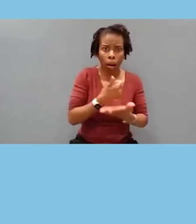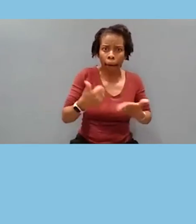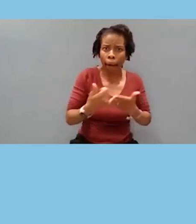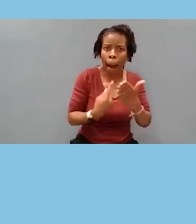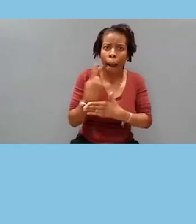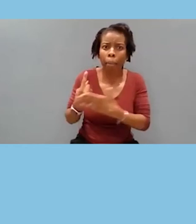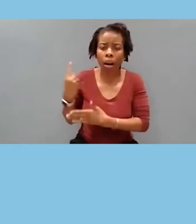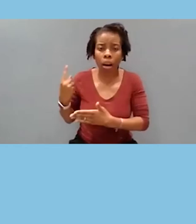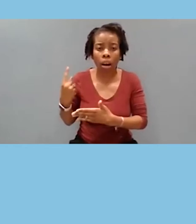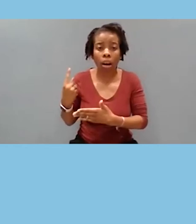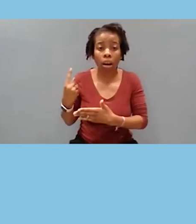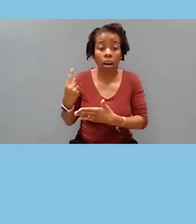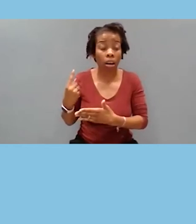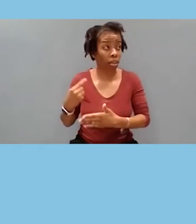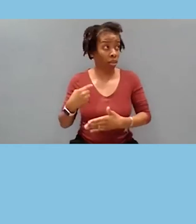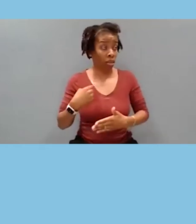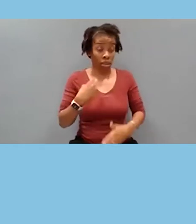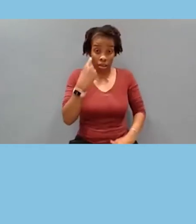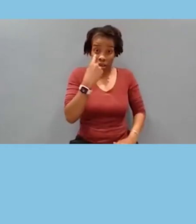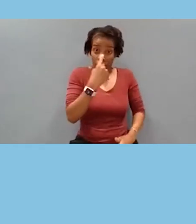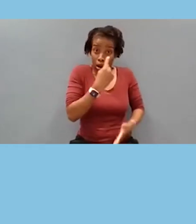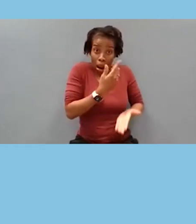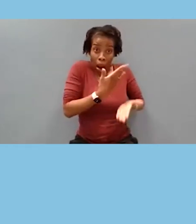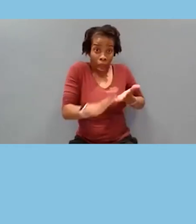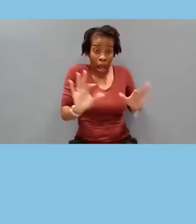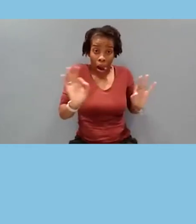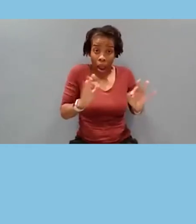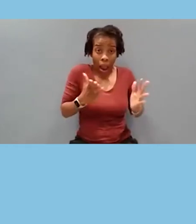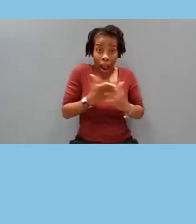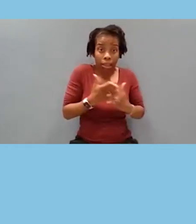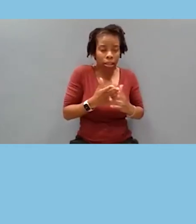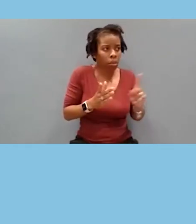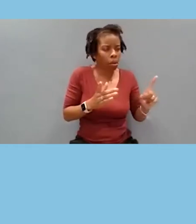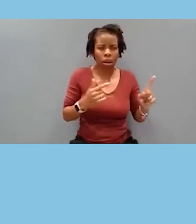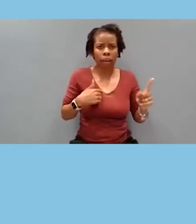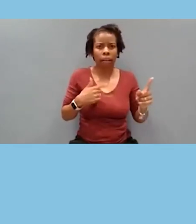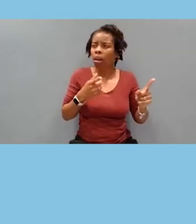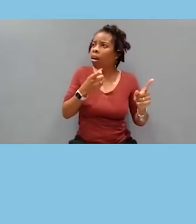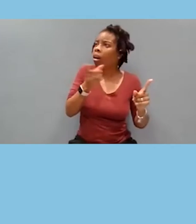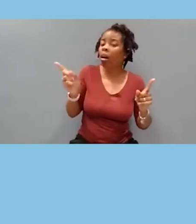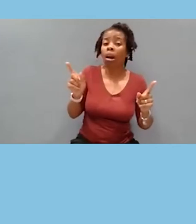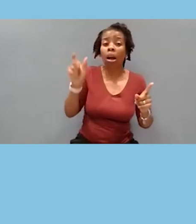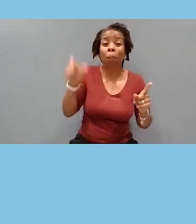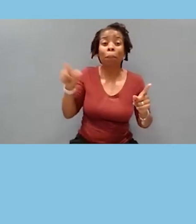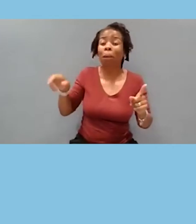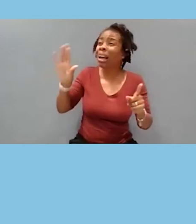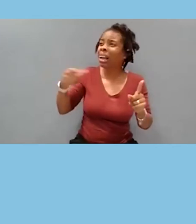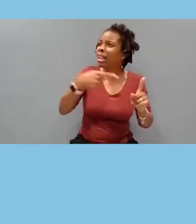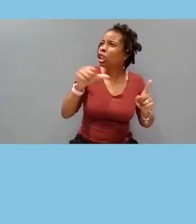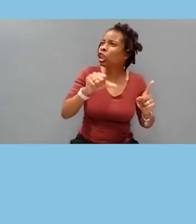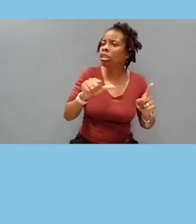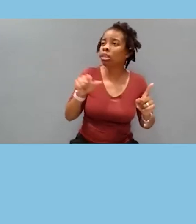lack of access, this lack was made to make sense. People said, too expensive,